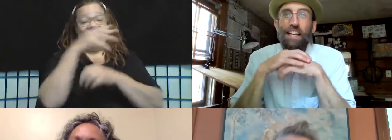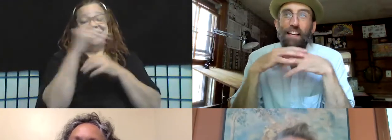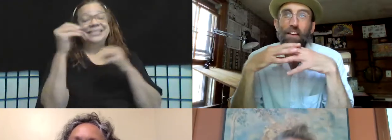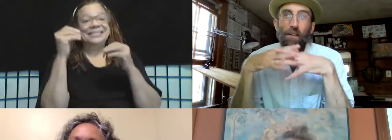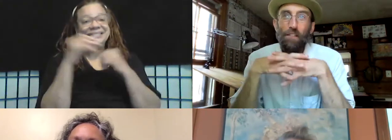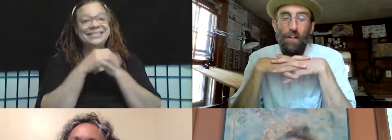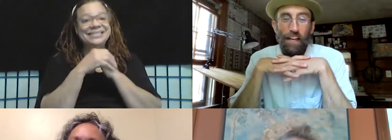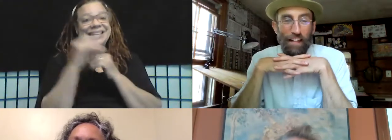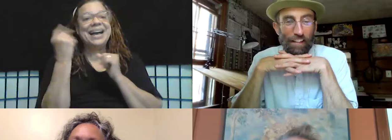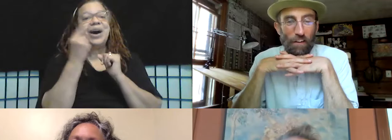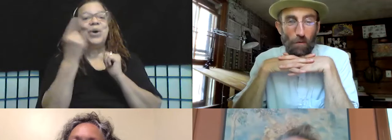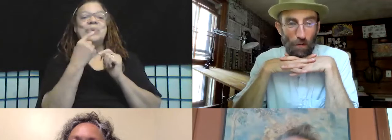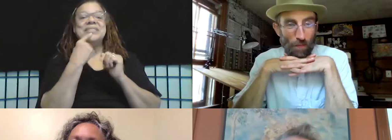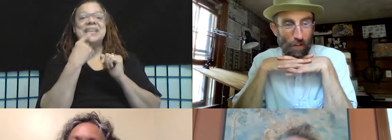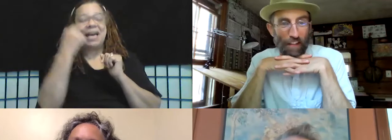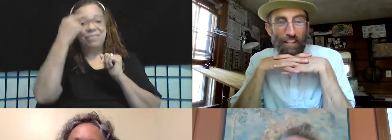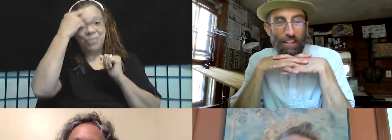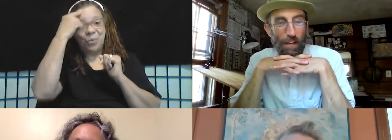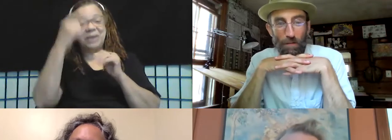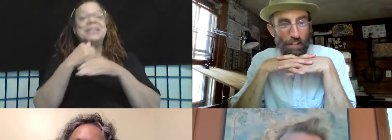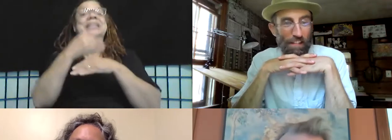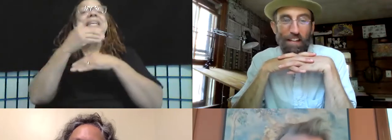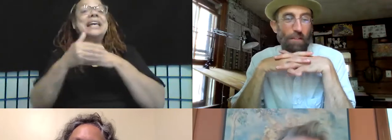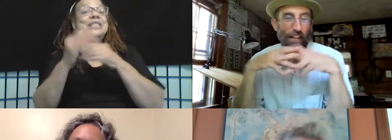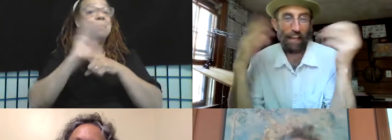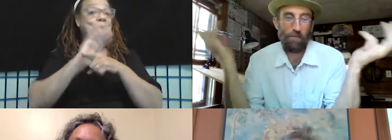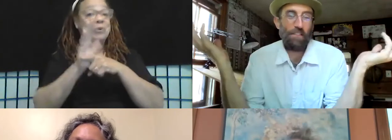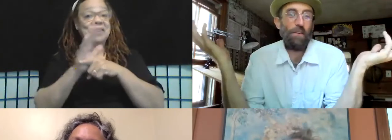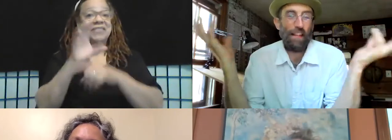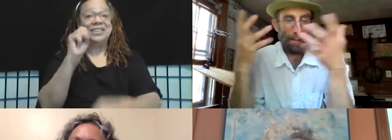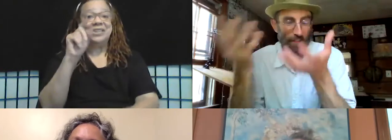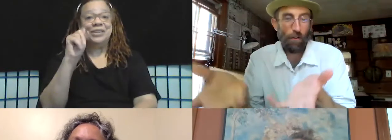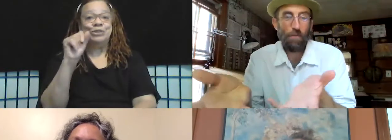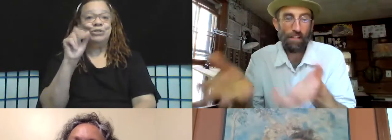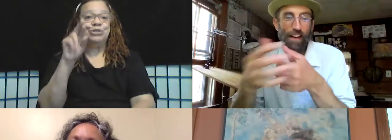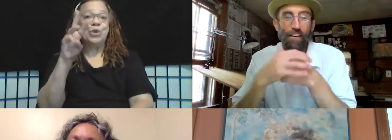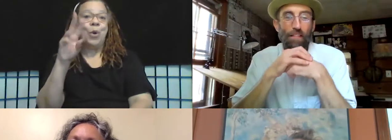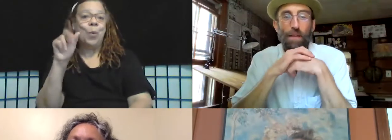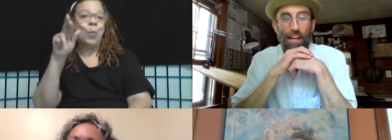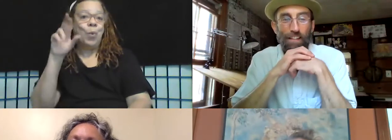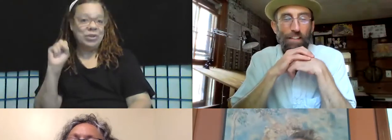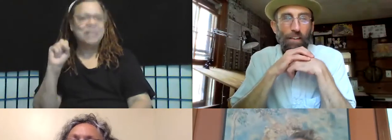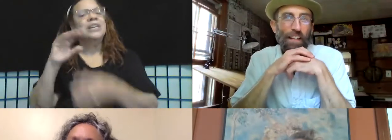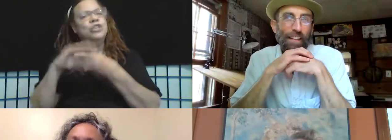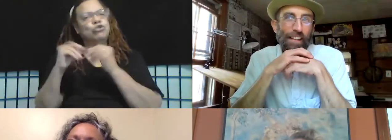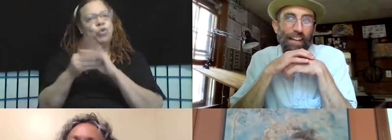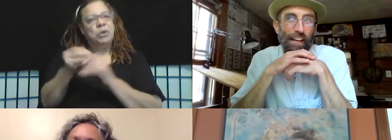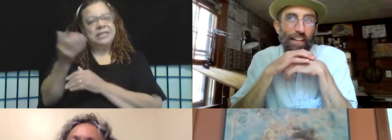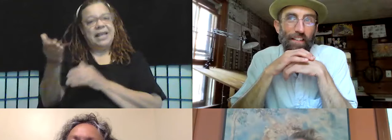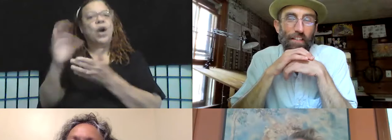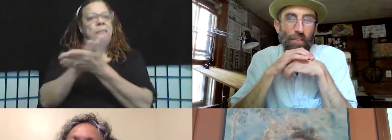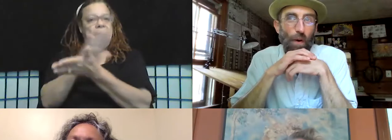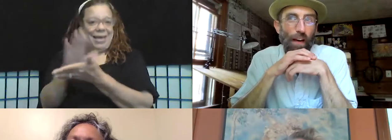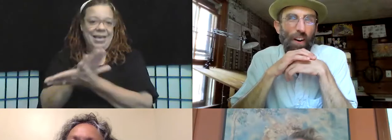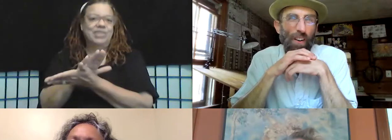I always say I thought I was creating the next Star Wars movie. To me, it was like I was doing that. The story was there on the page. So I